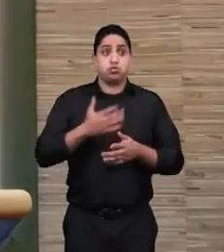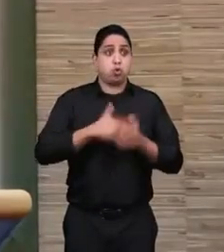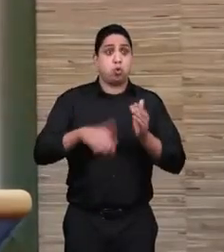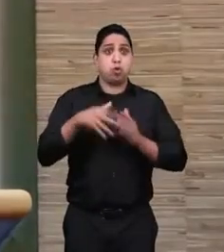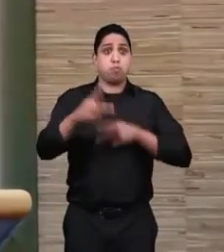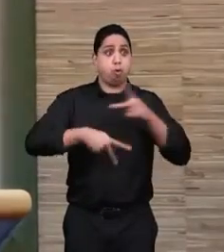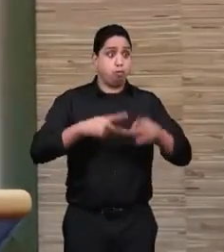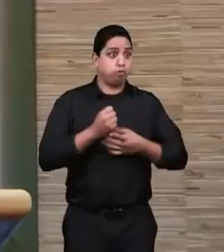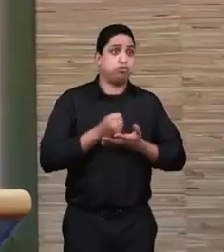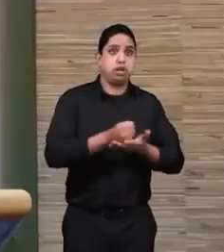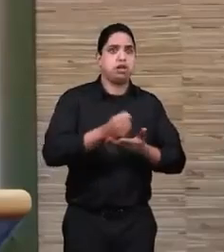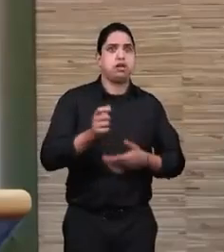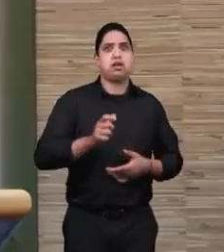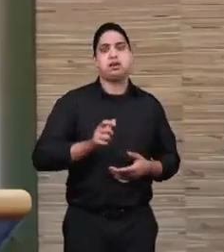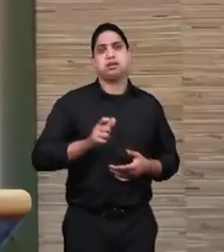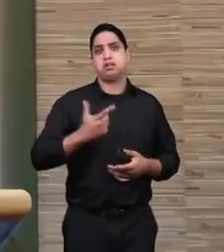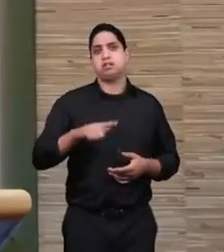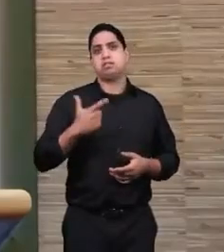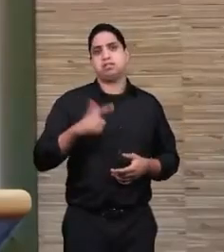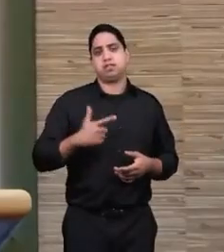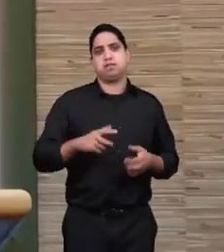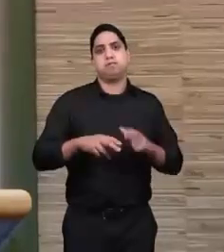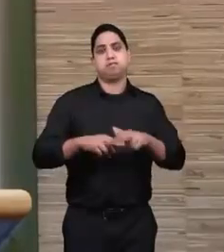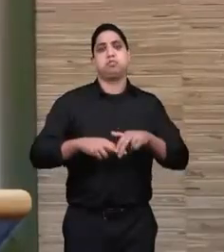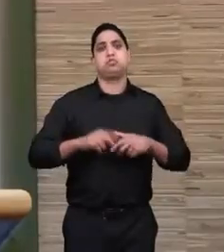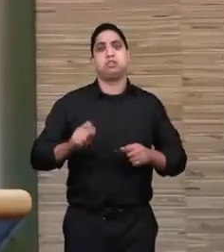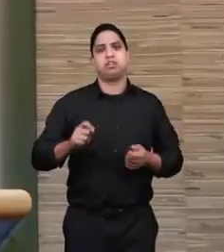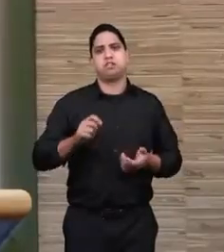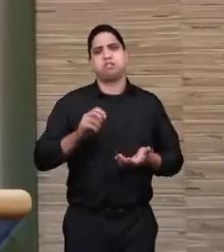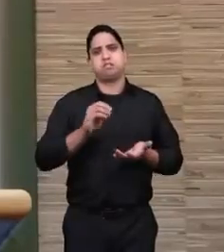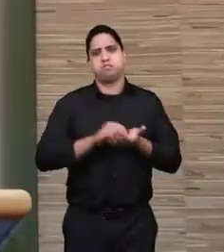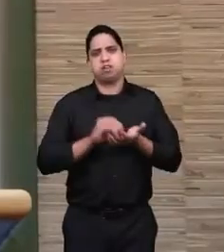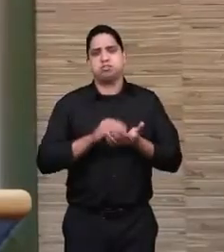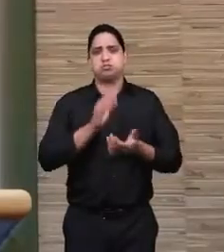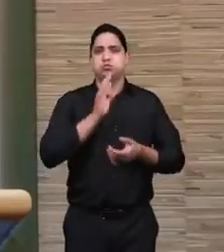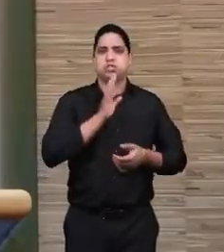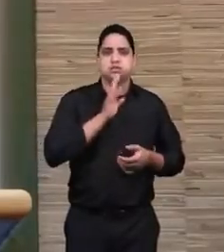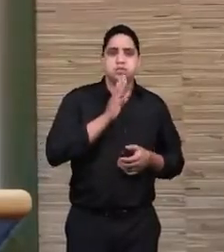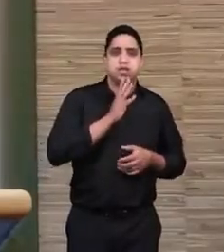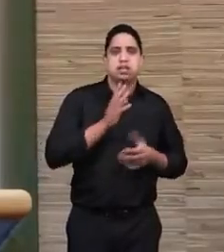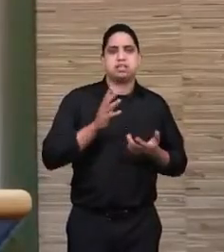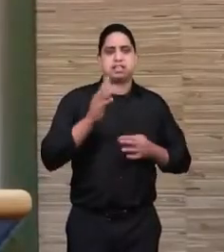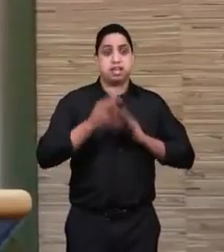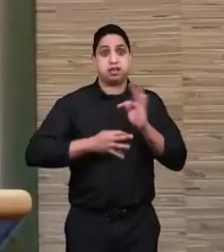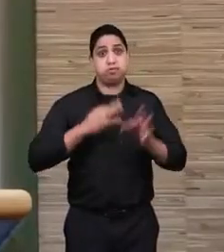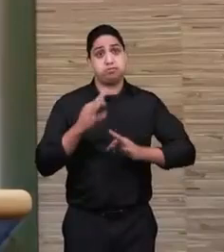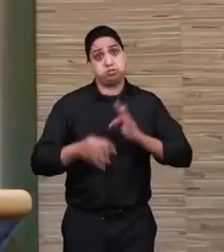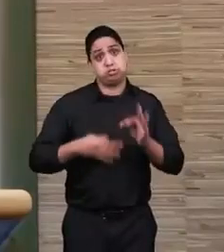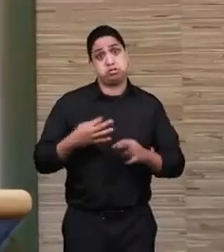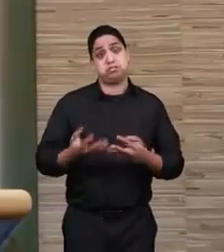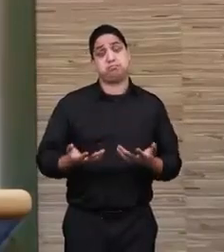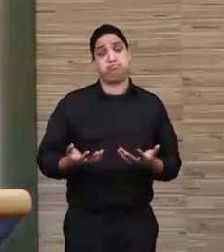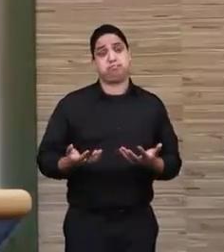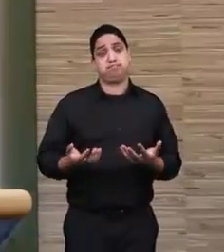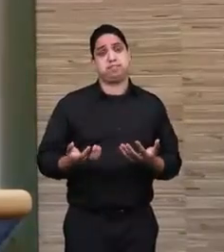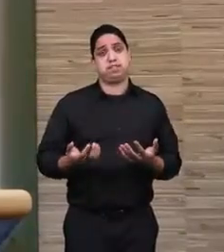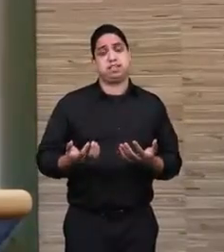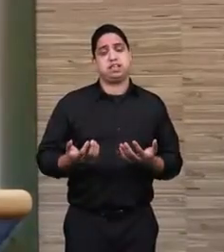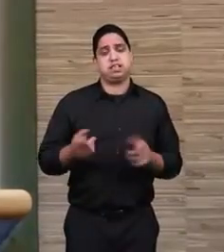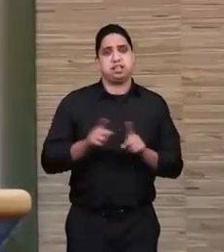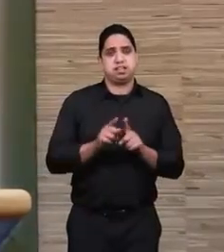people because of lack of knowledge how to deal with technology and means to